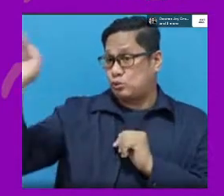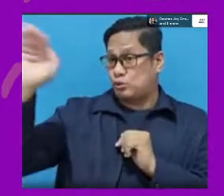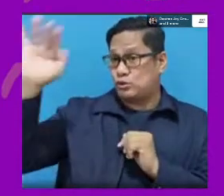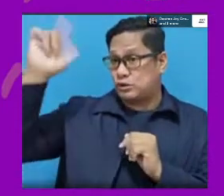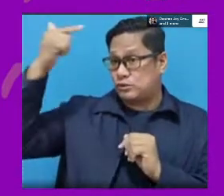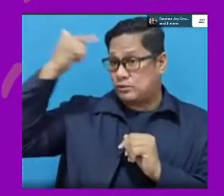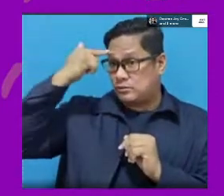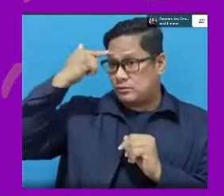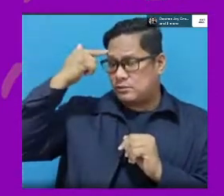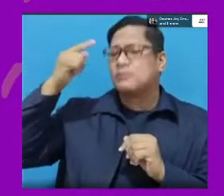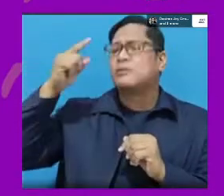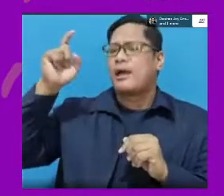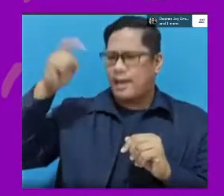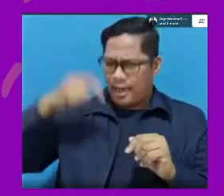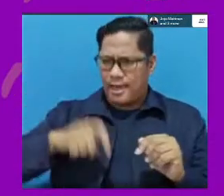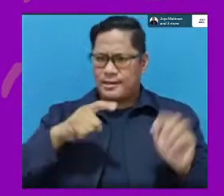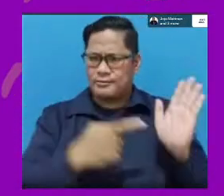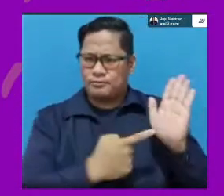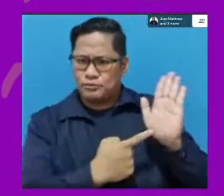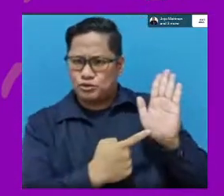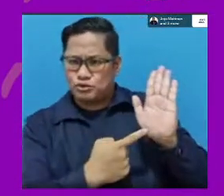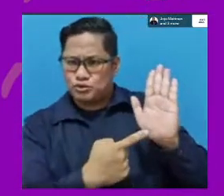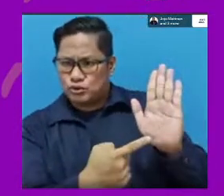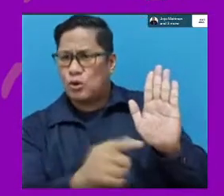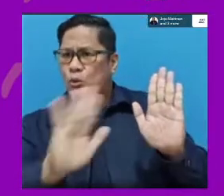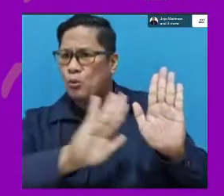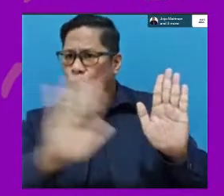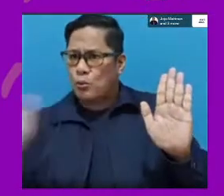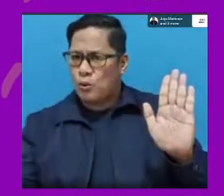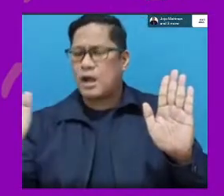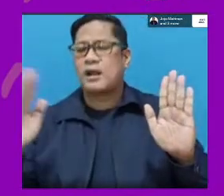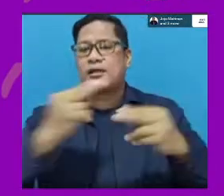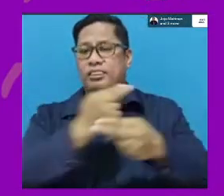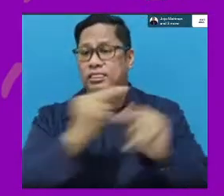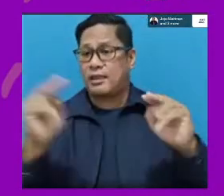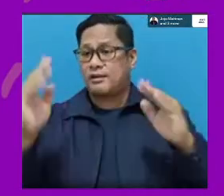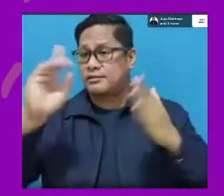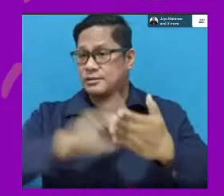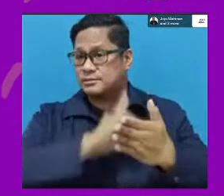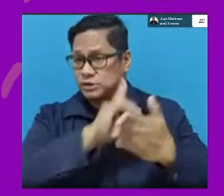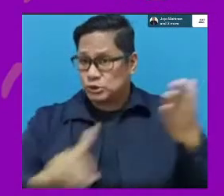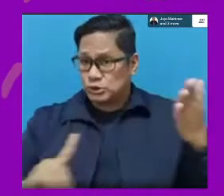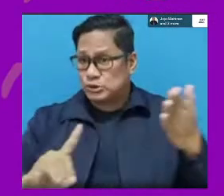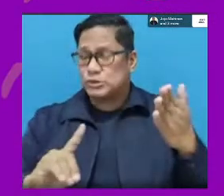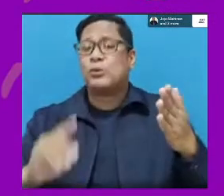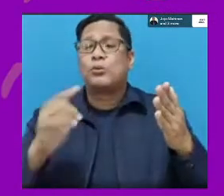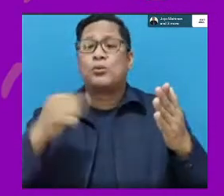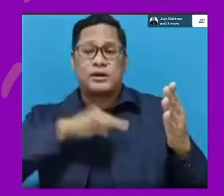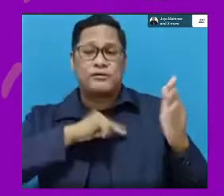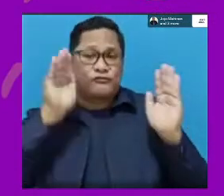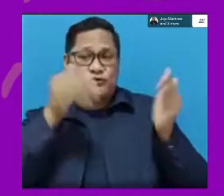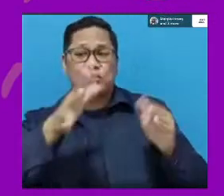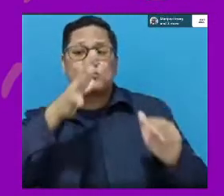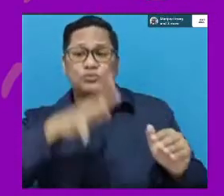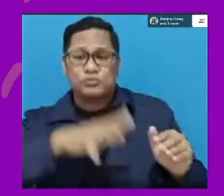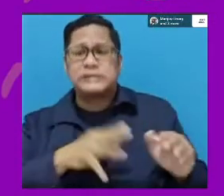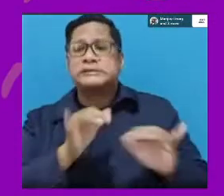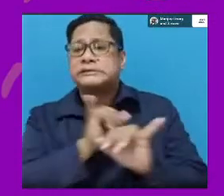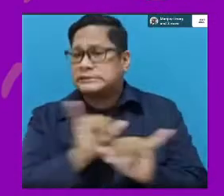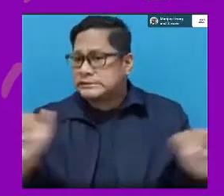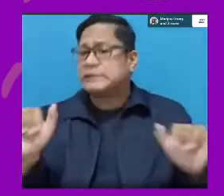there is transparency and non-discrimination, because of course we're focused on women right now, but there are also